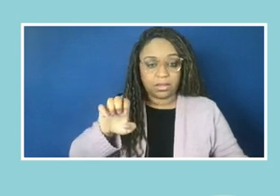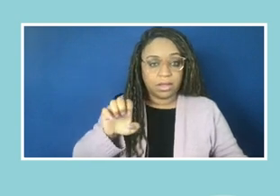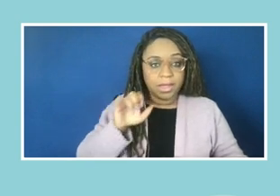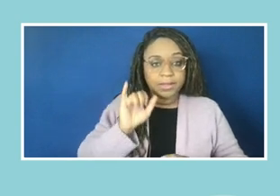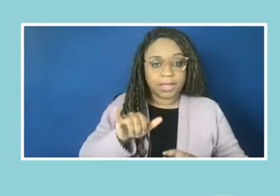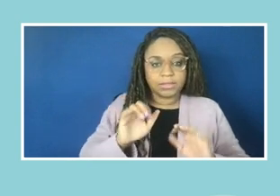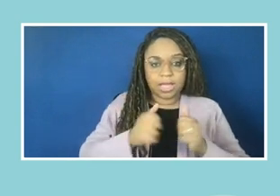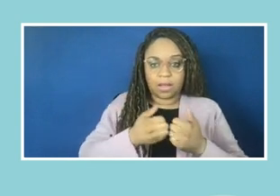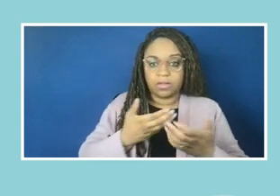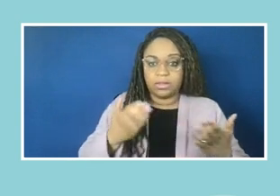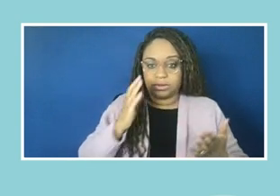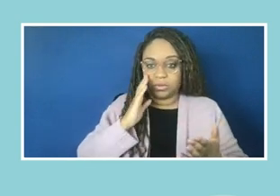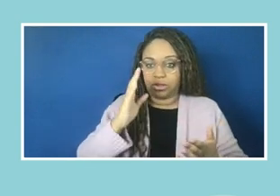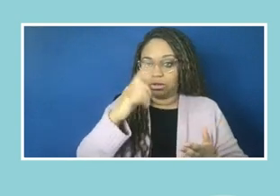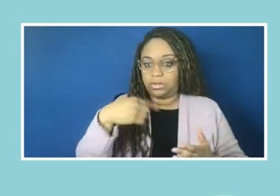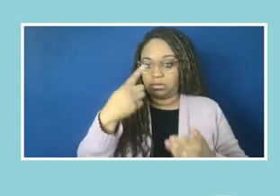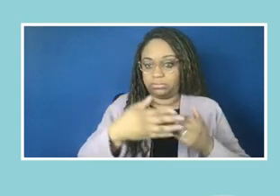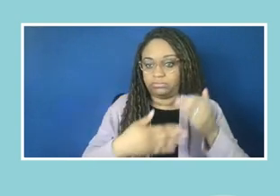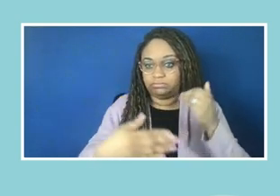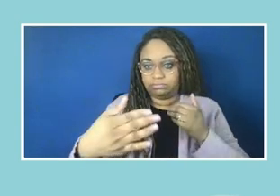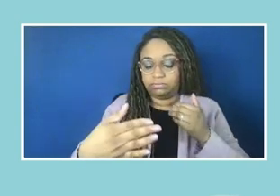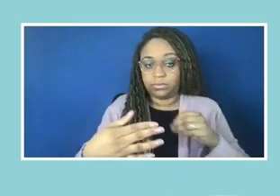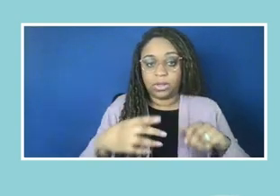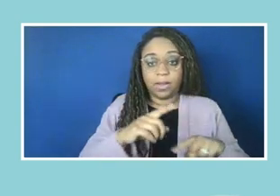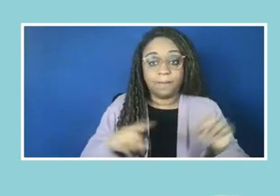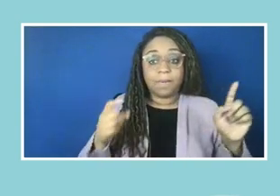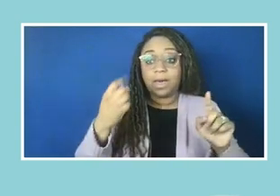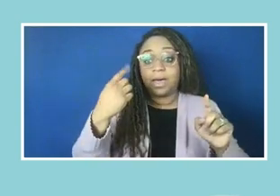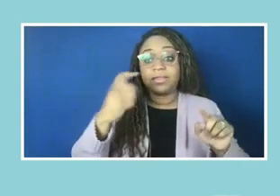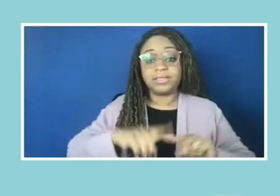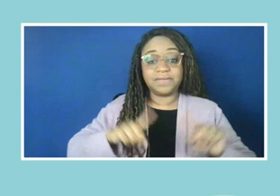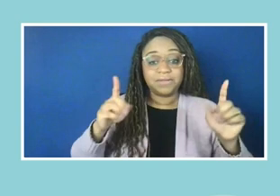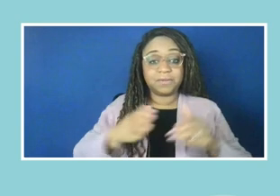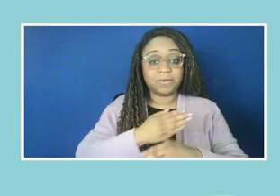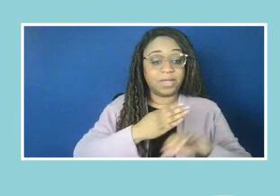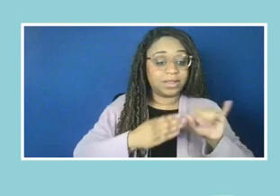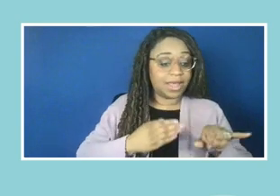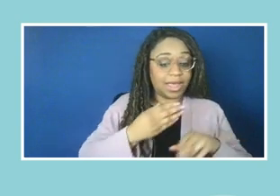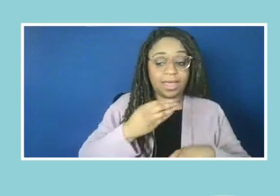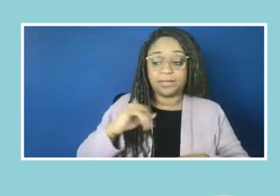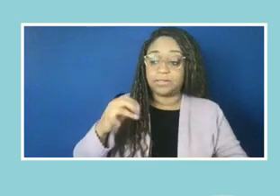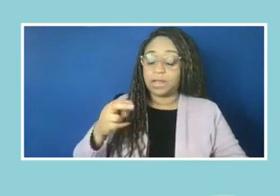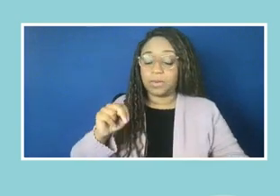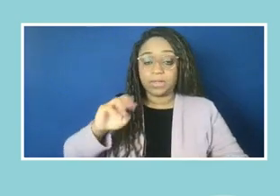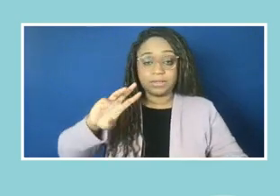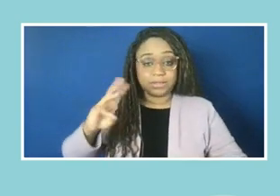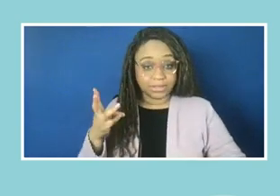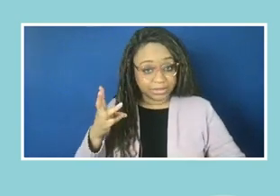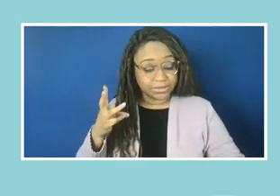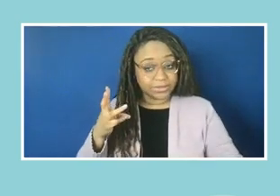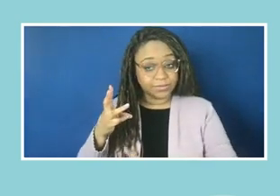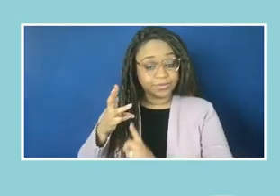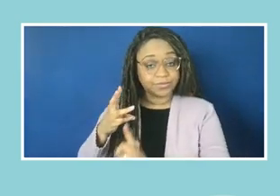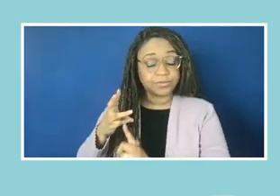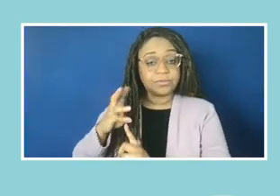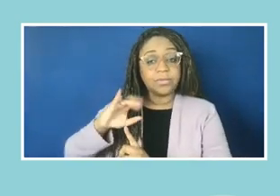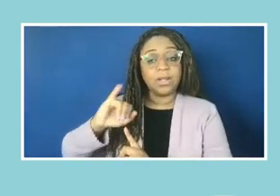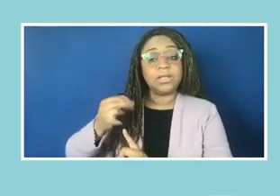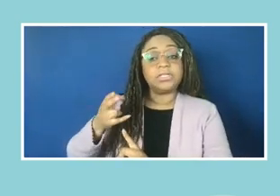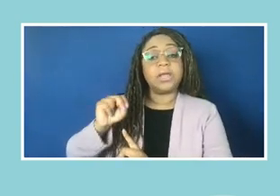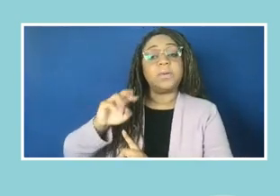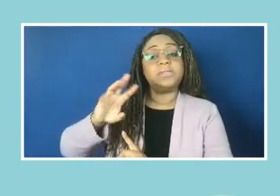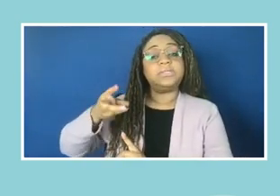Charlottesville and January 6th is that January 6th was a little bit